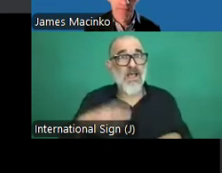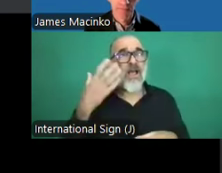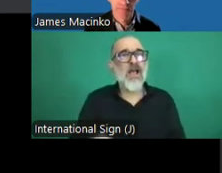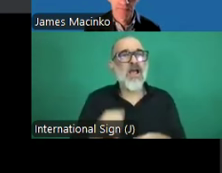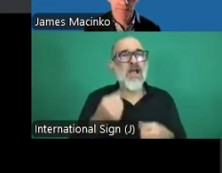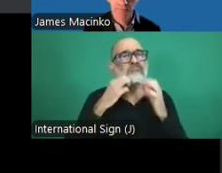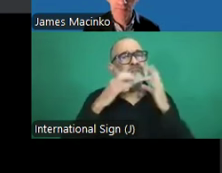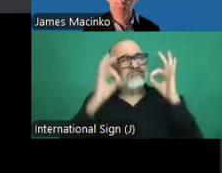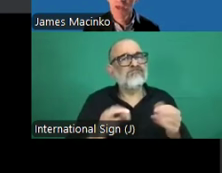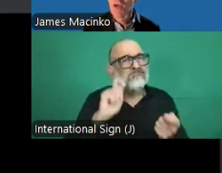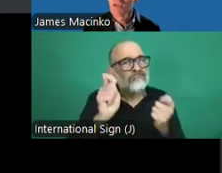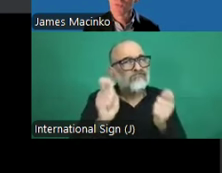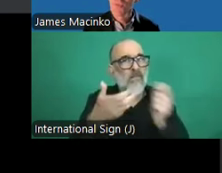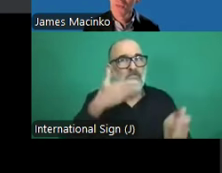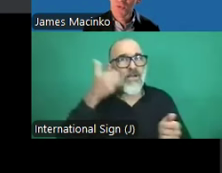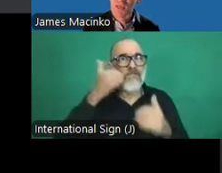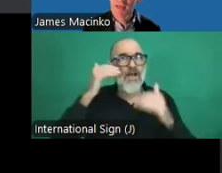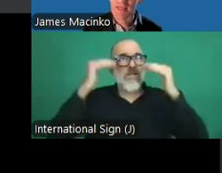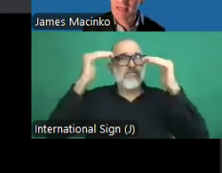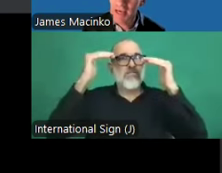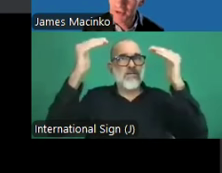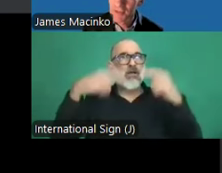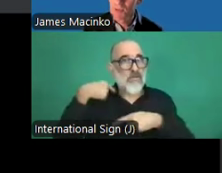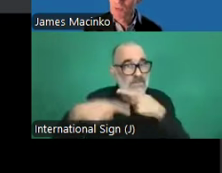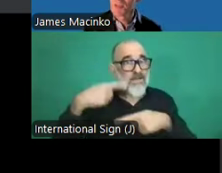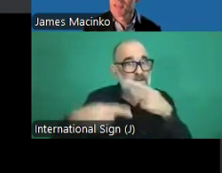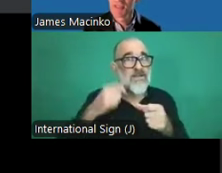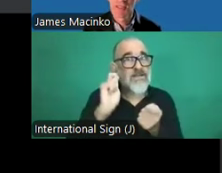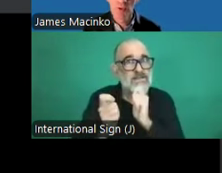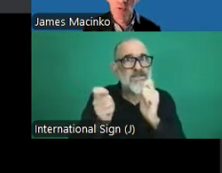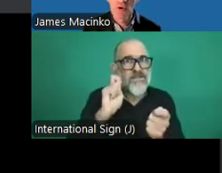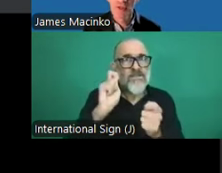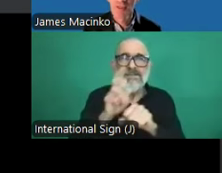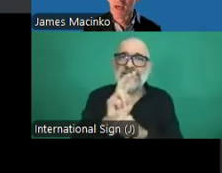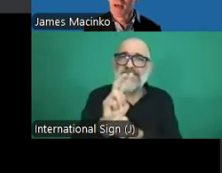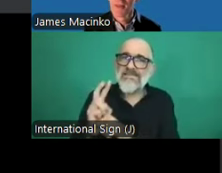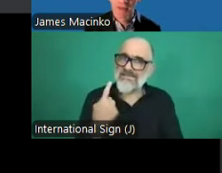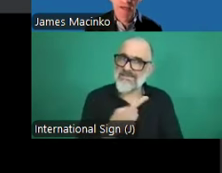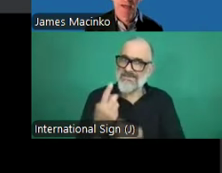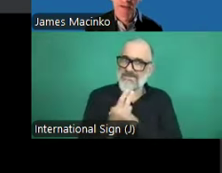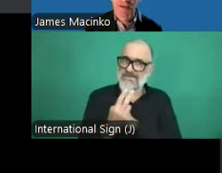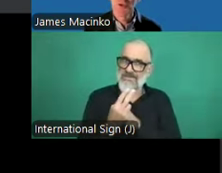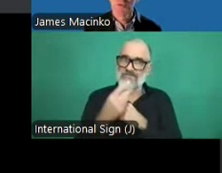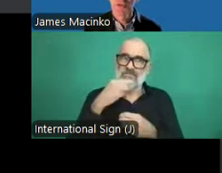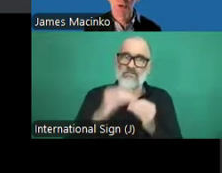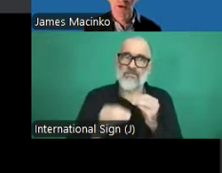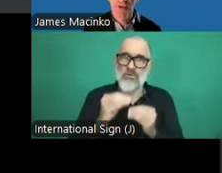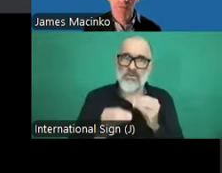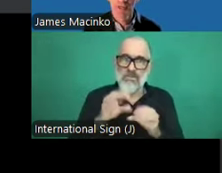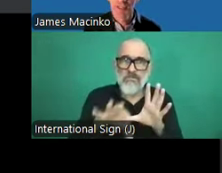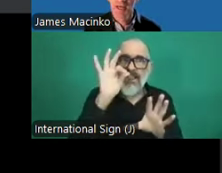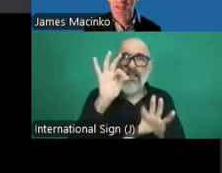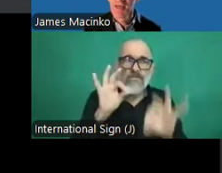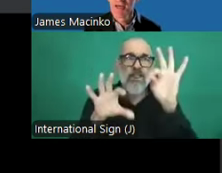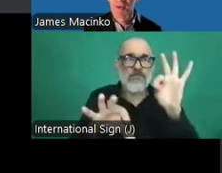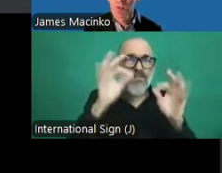them. So the three indicators that were presented in the report, the universal health